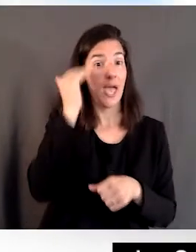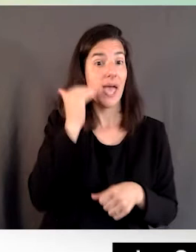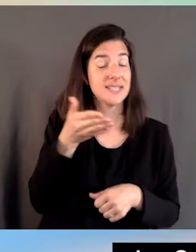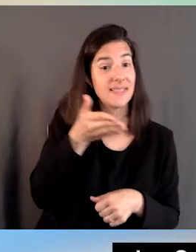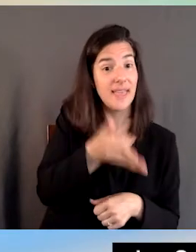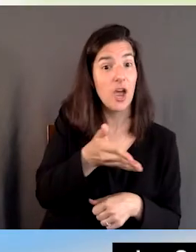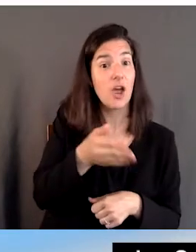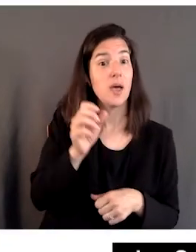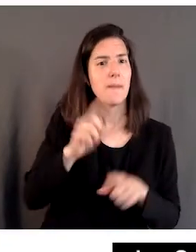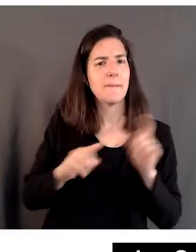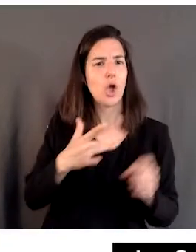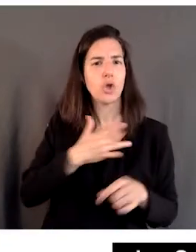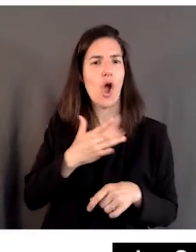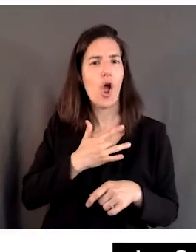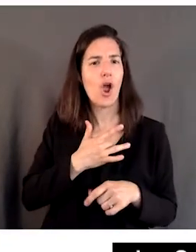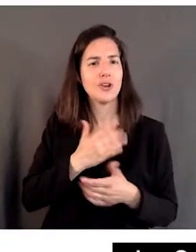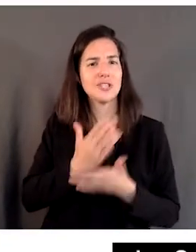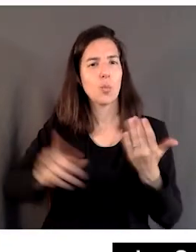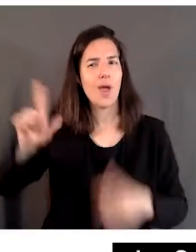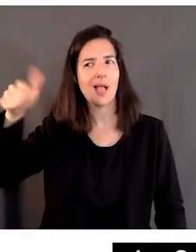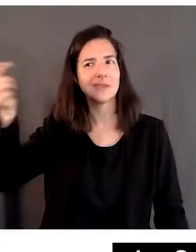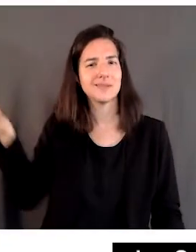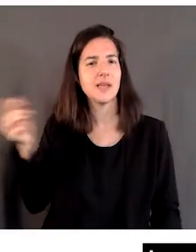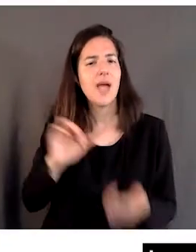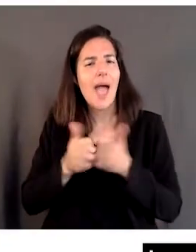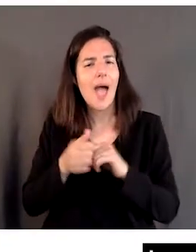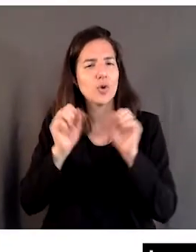else, how can you get those two aligned? And so,